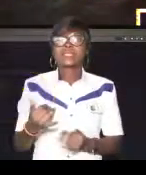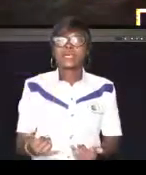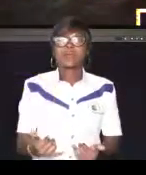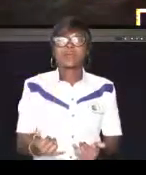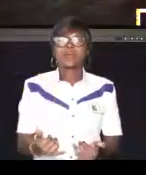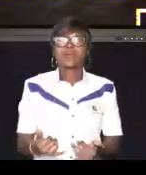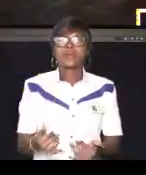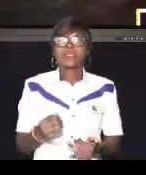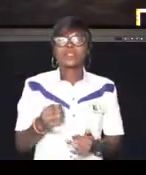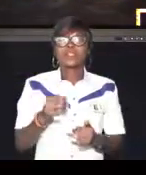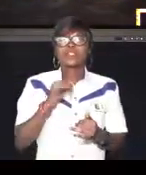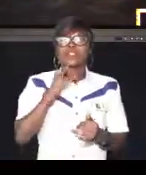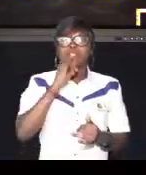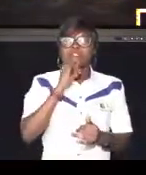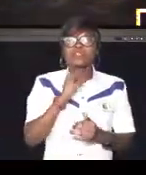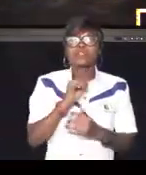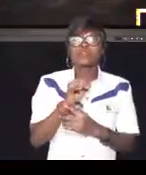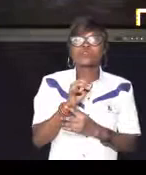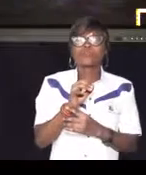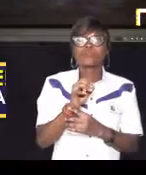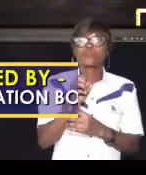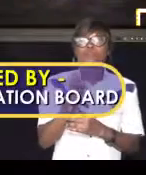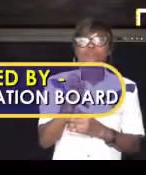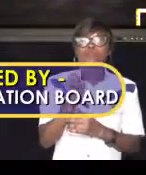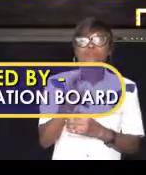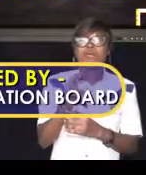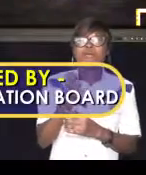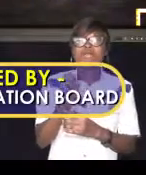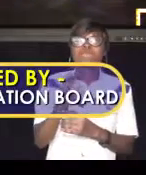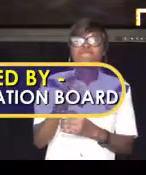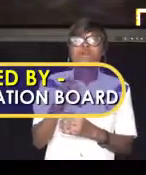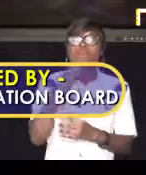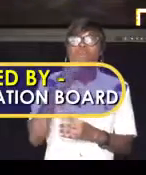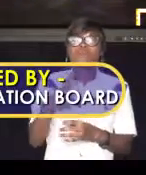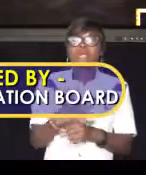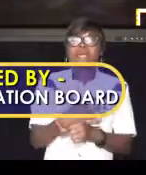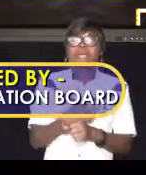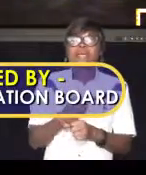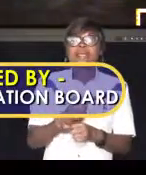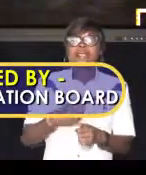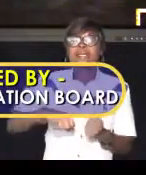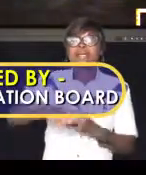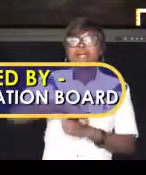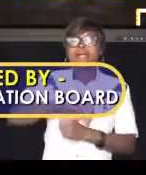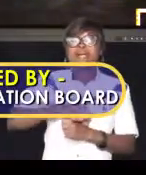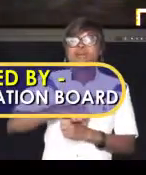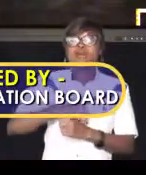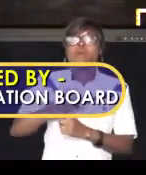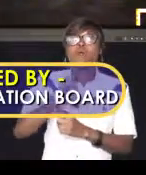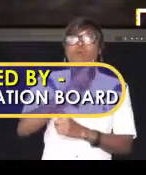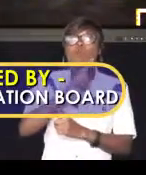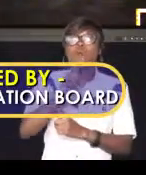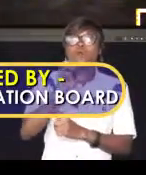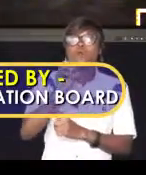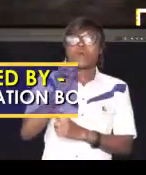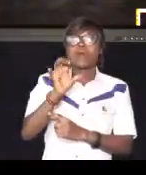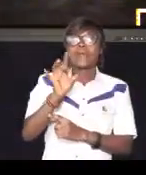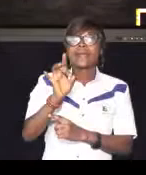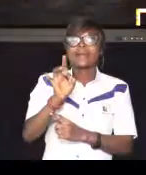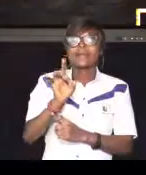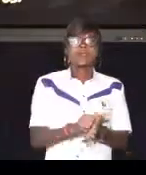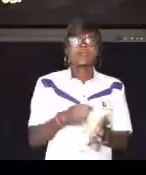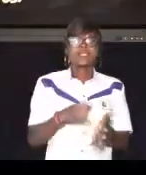12 centimeters. And observe that if you multiply 9 by 12, you will get the area of 108 centimeters